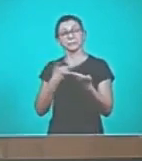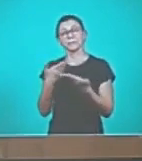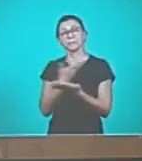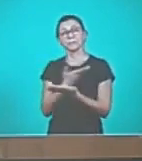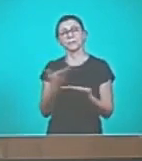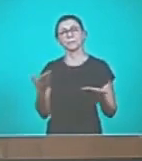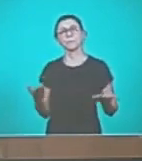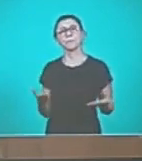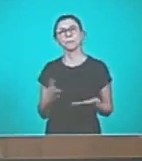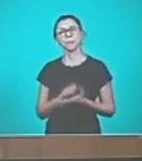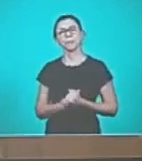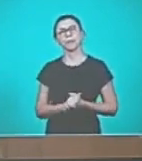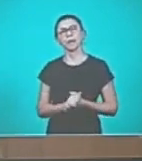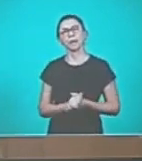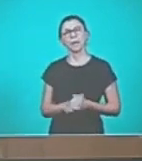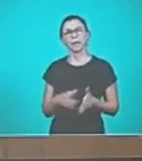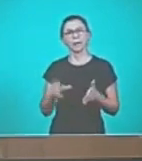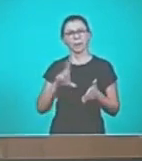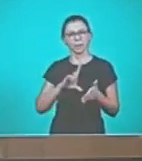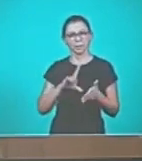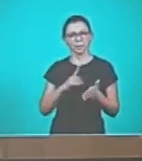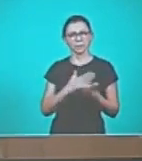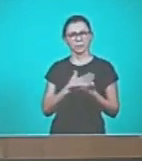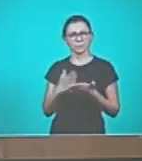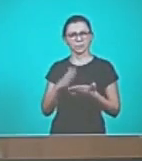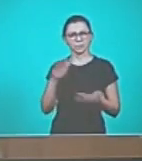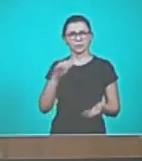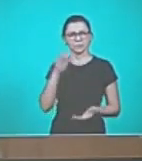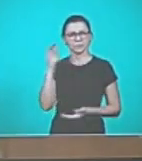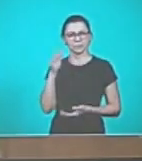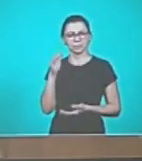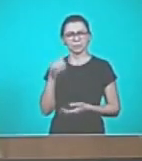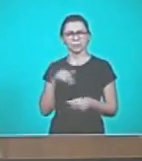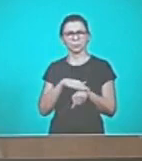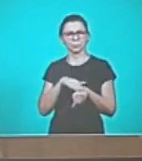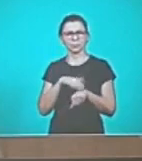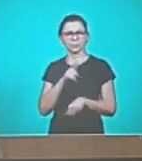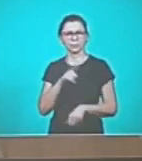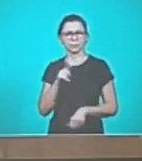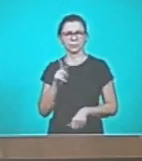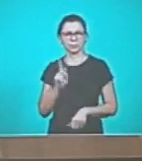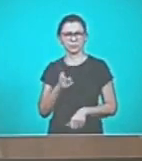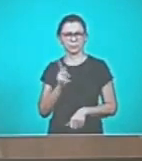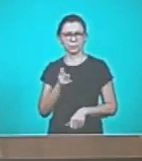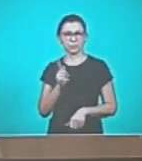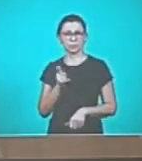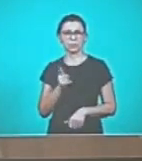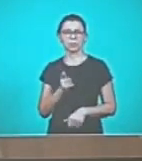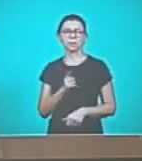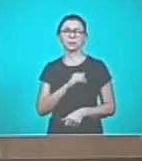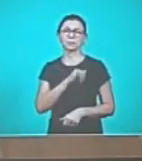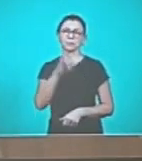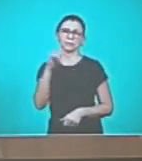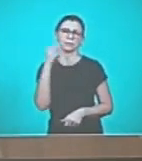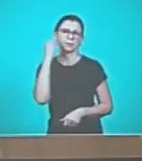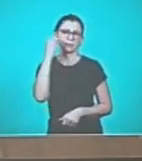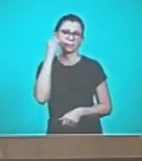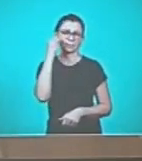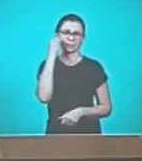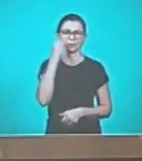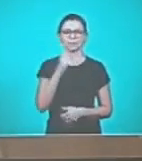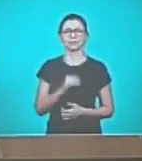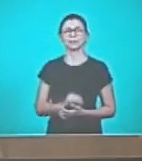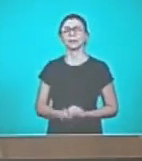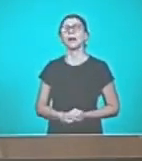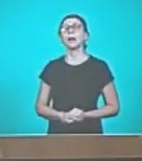also want to share with the brethren, we spoke about it before with Pastor Deducci, want to relay to him,